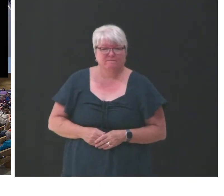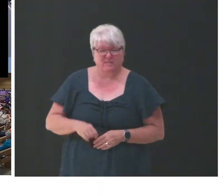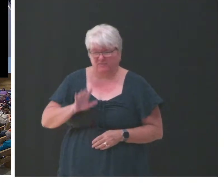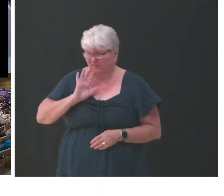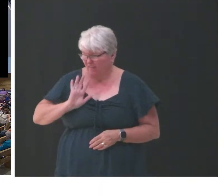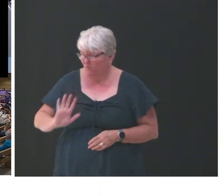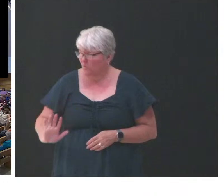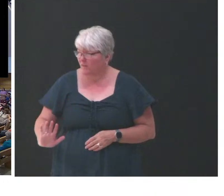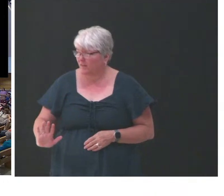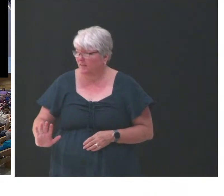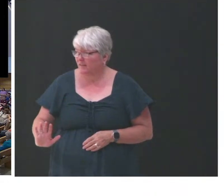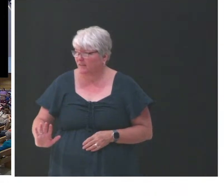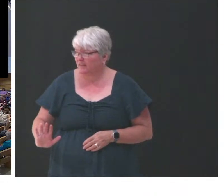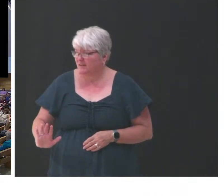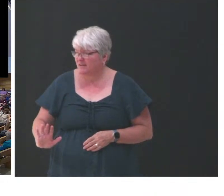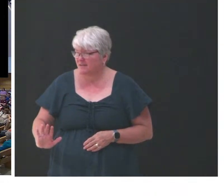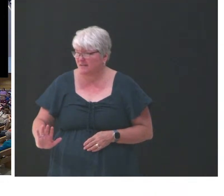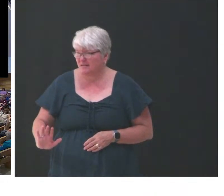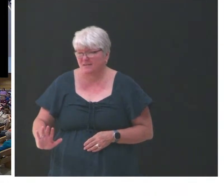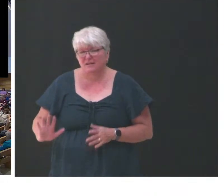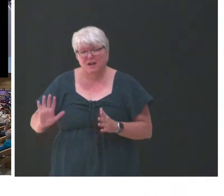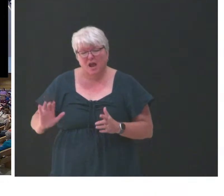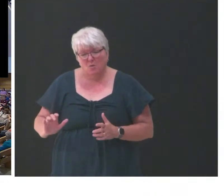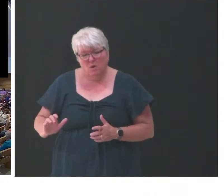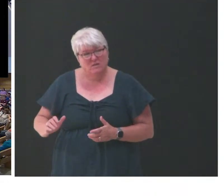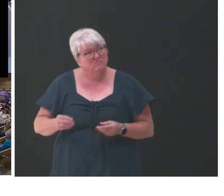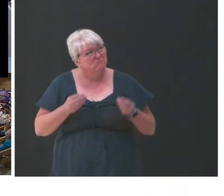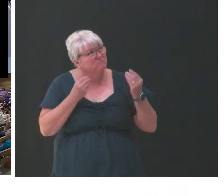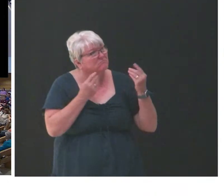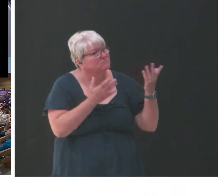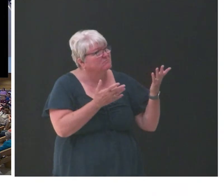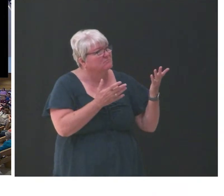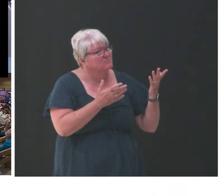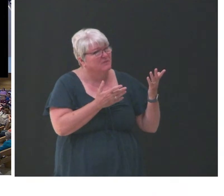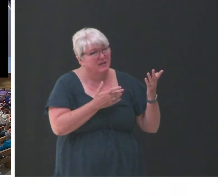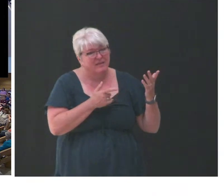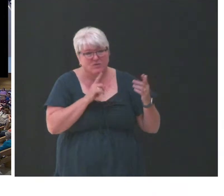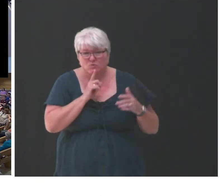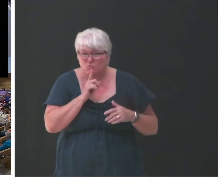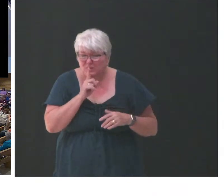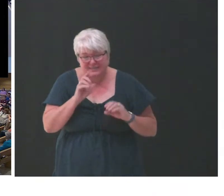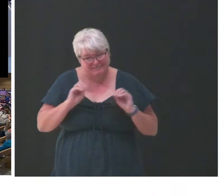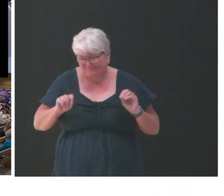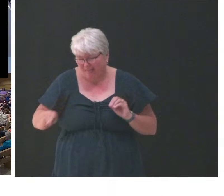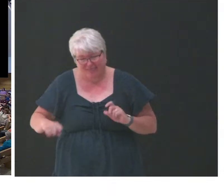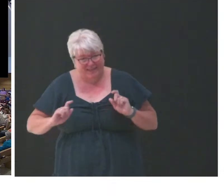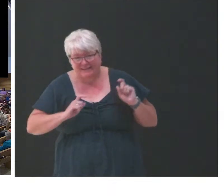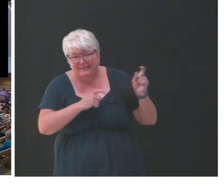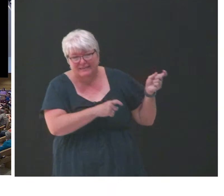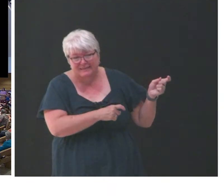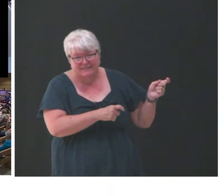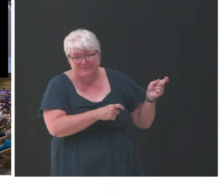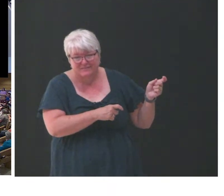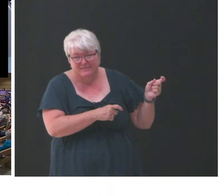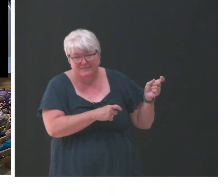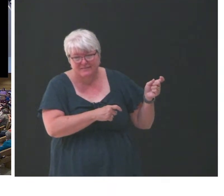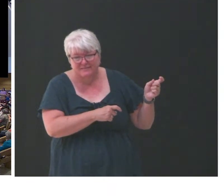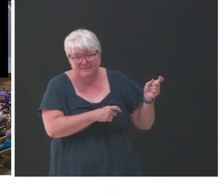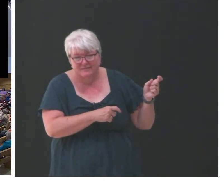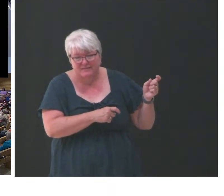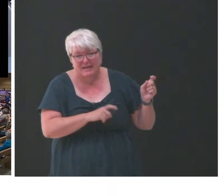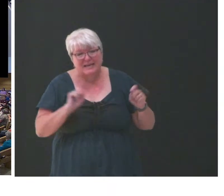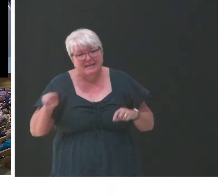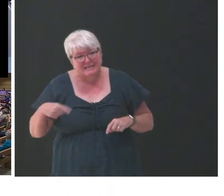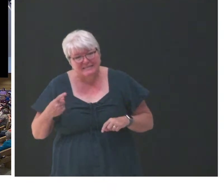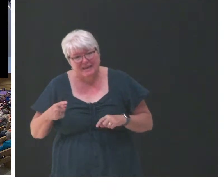kid. I want to submit to you that there's really not much they can give to you